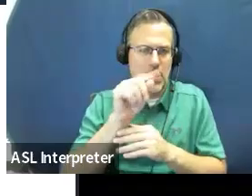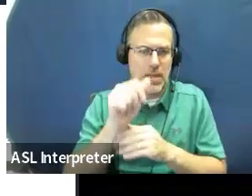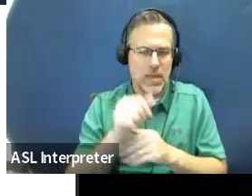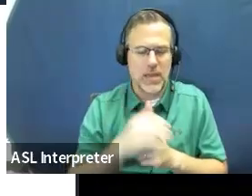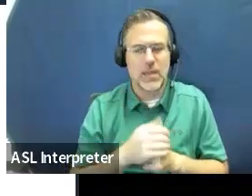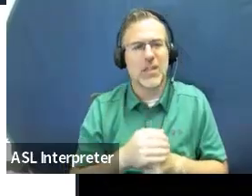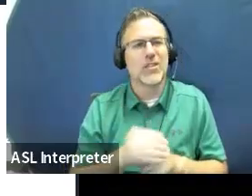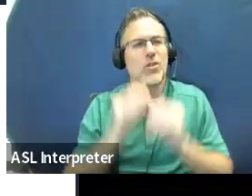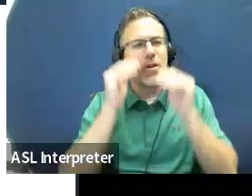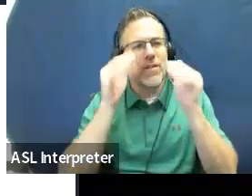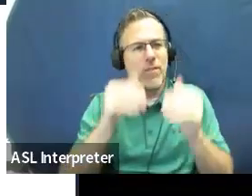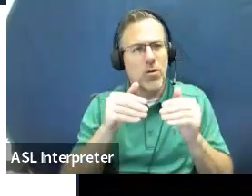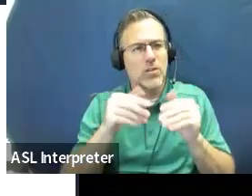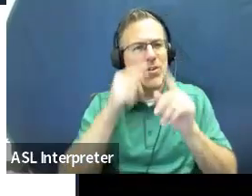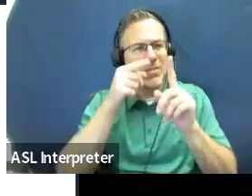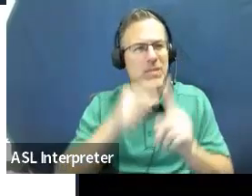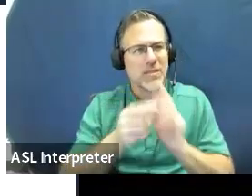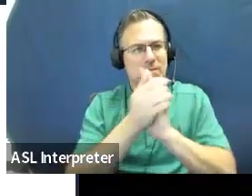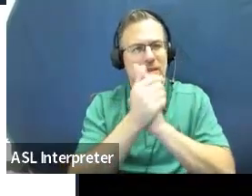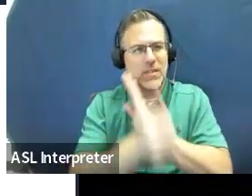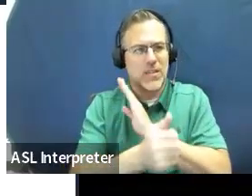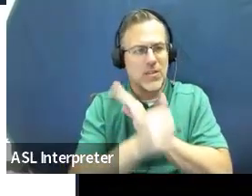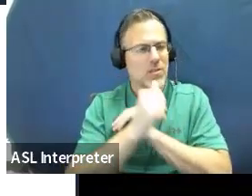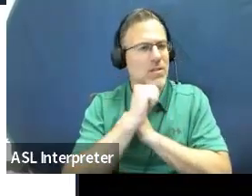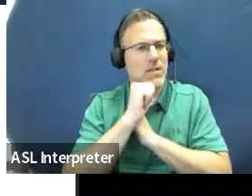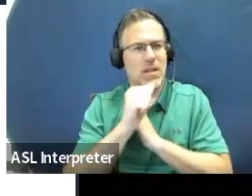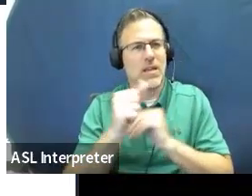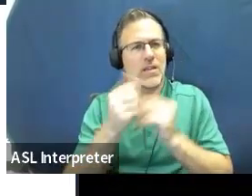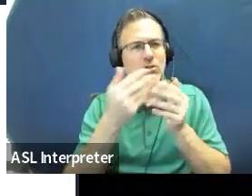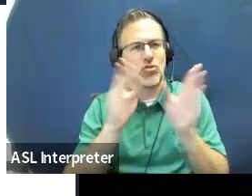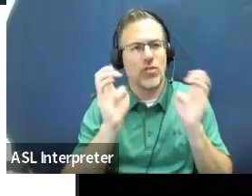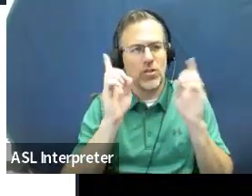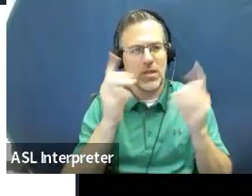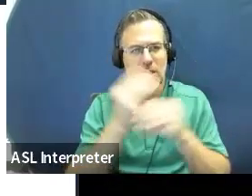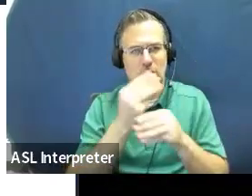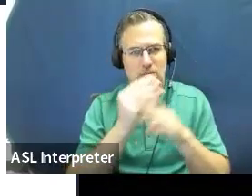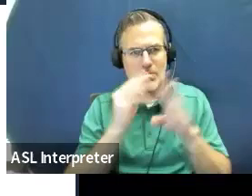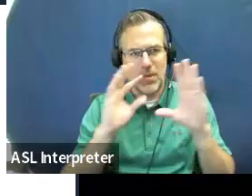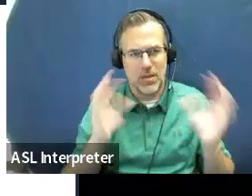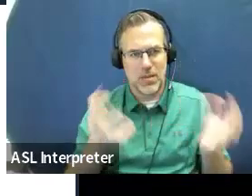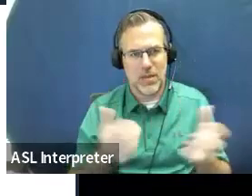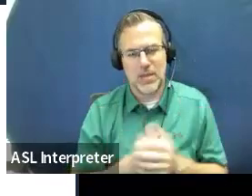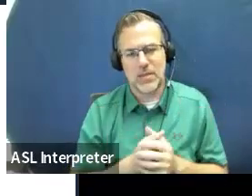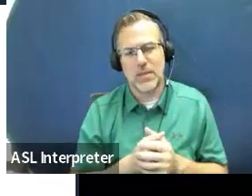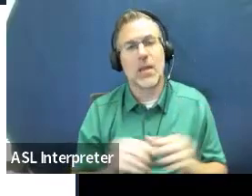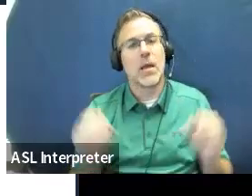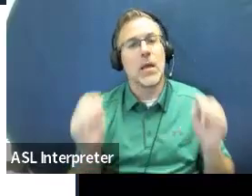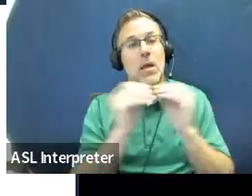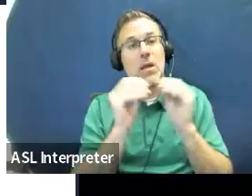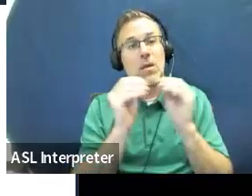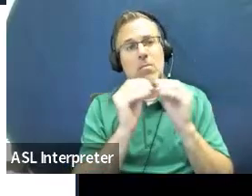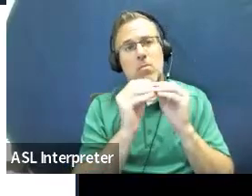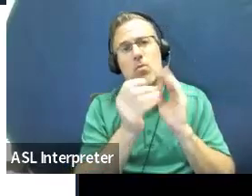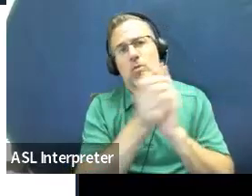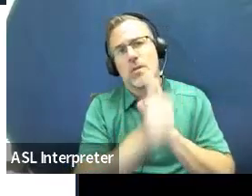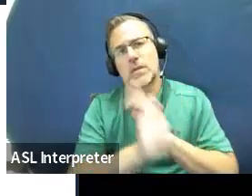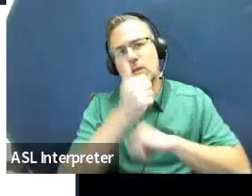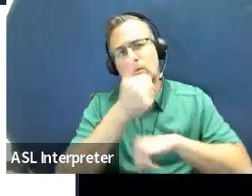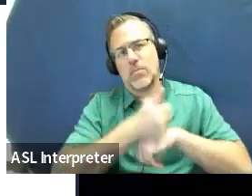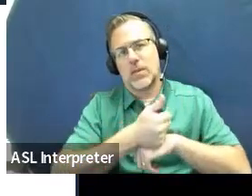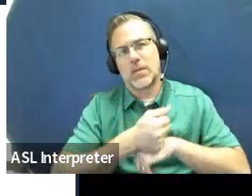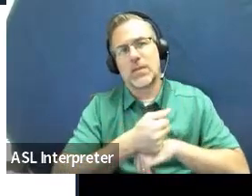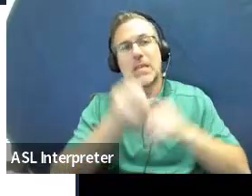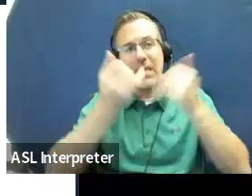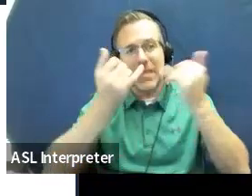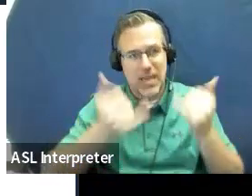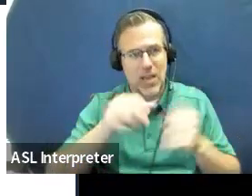of earning an average from her gen ed math class. So making it more skill-based, we've turned that goal